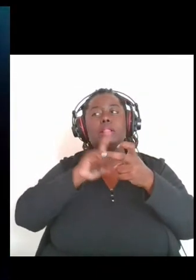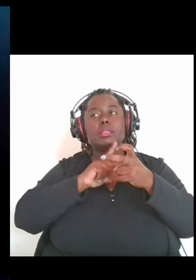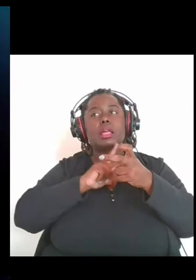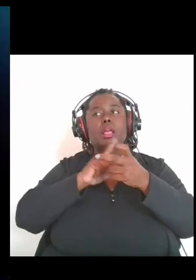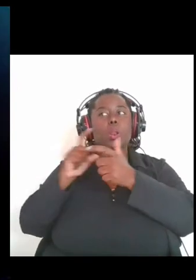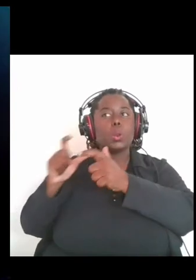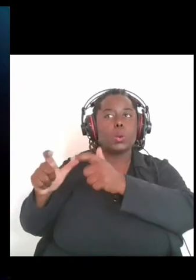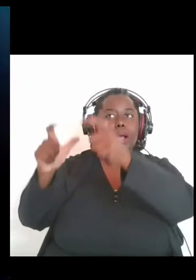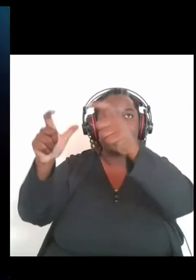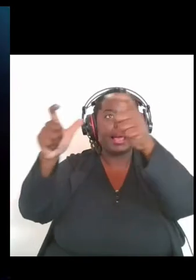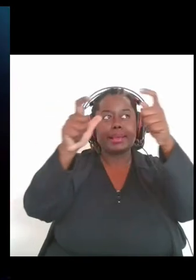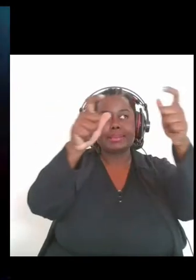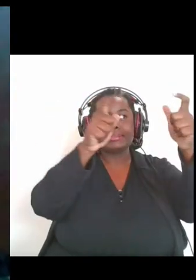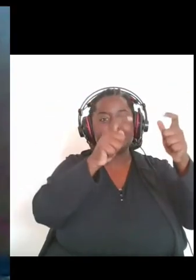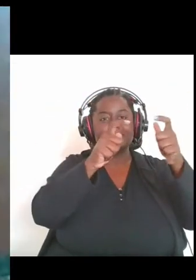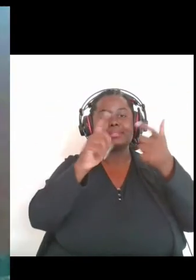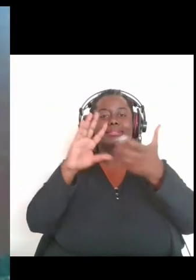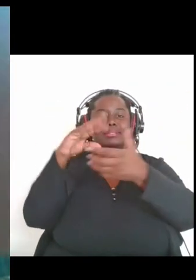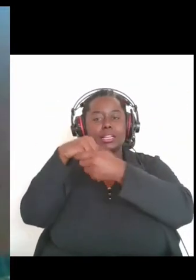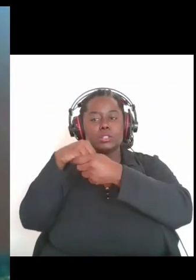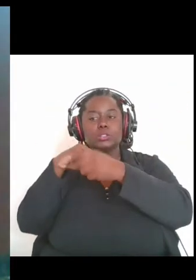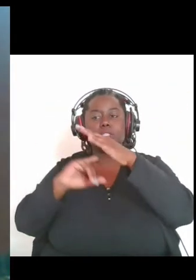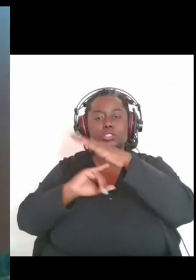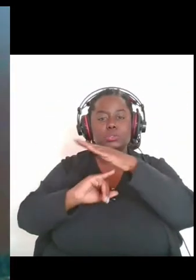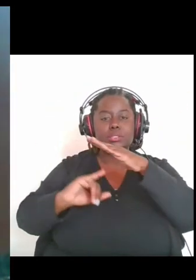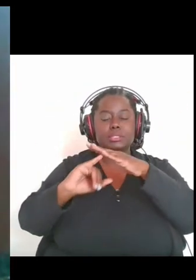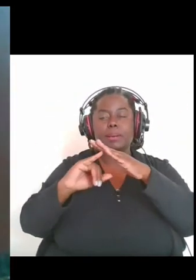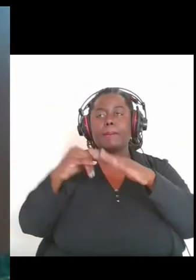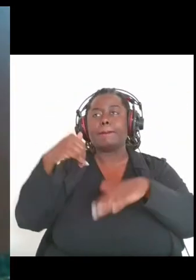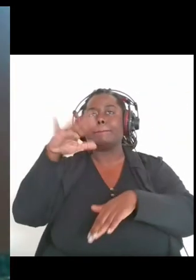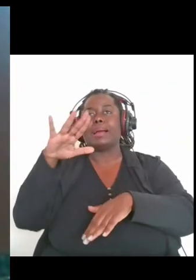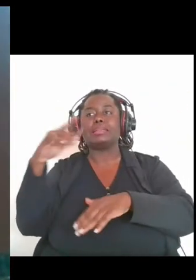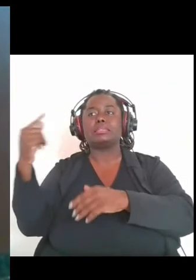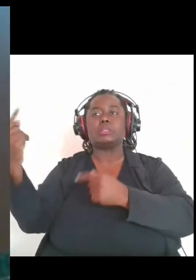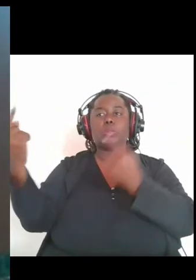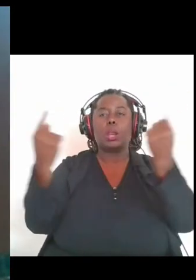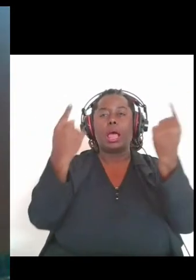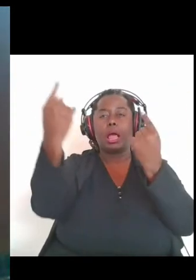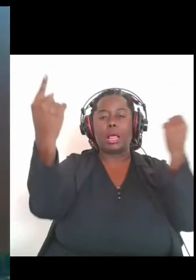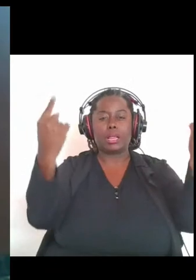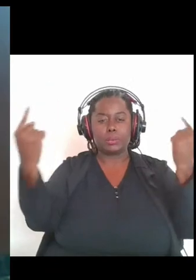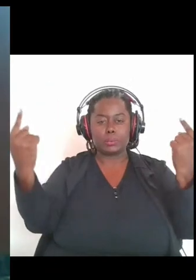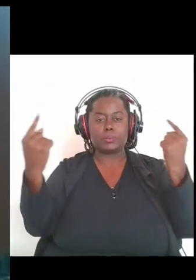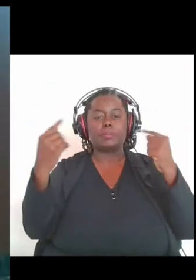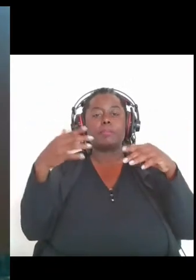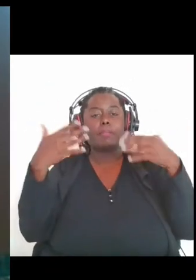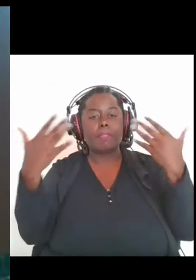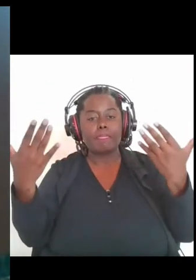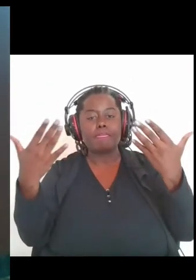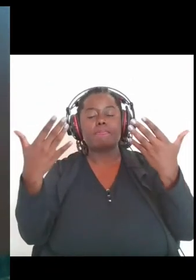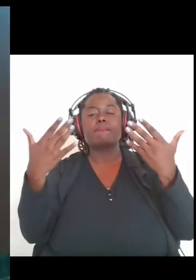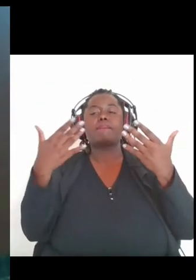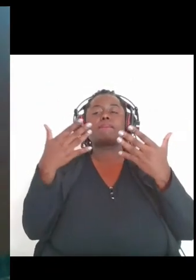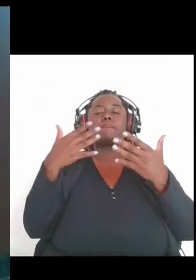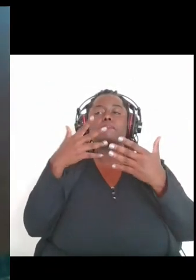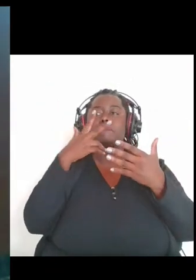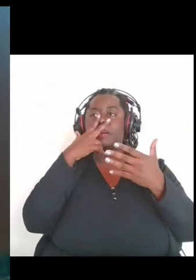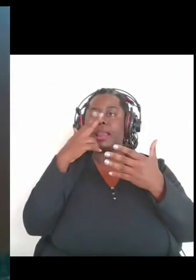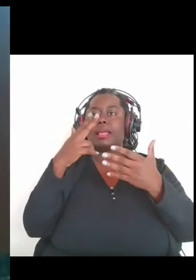sometimes there are some pockets in in the institution